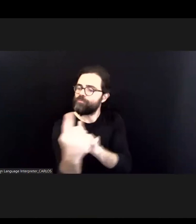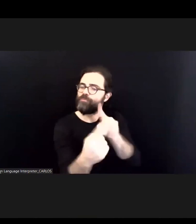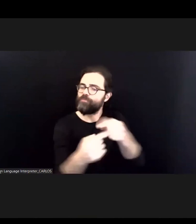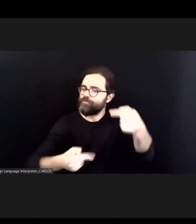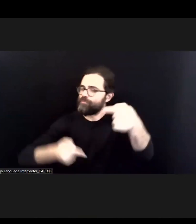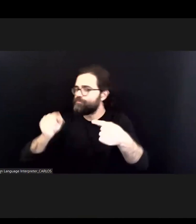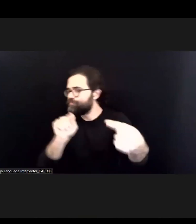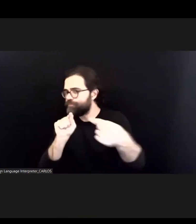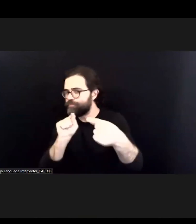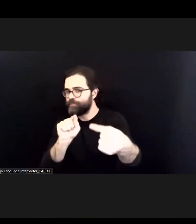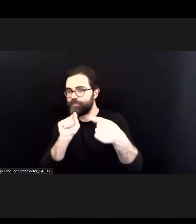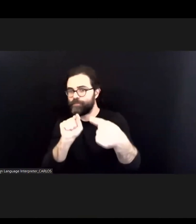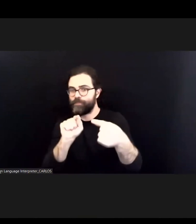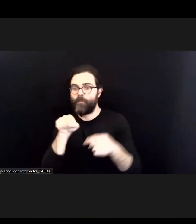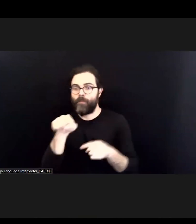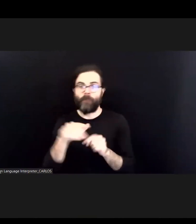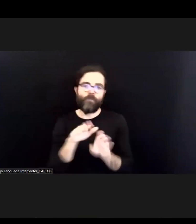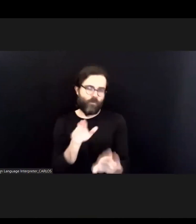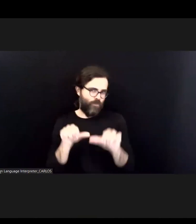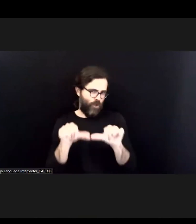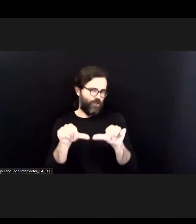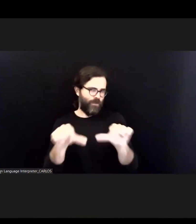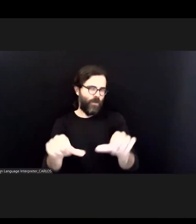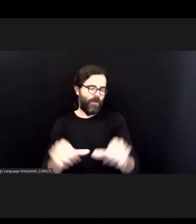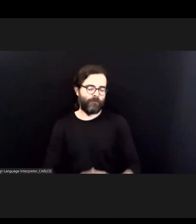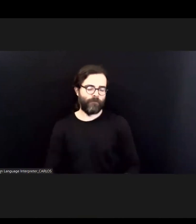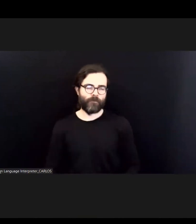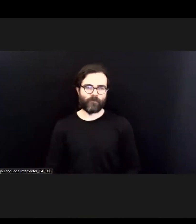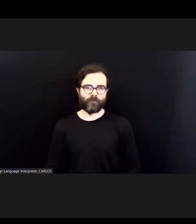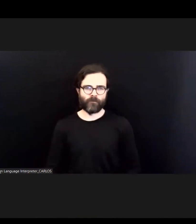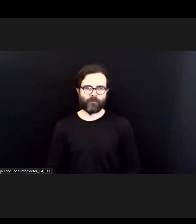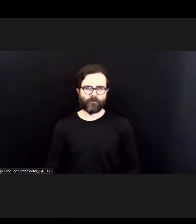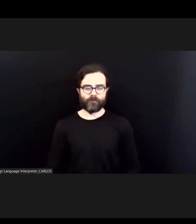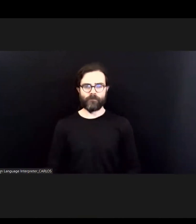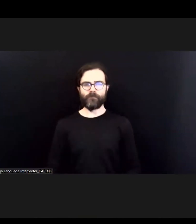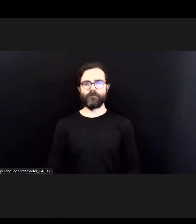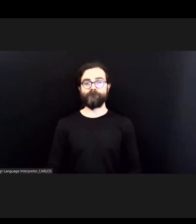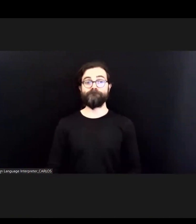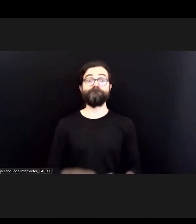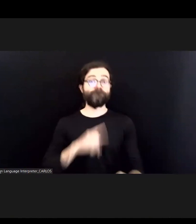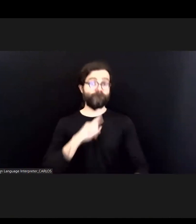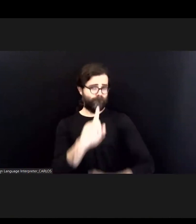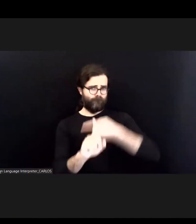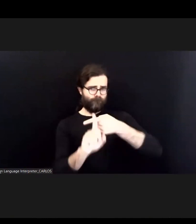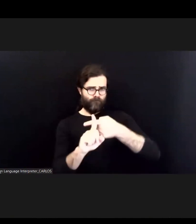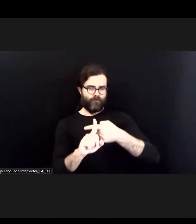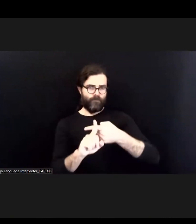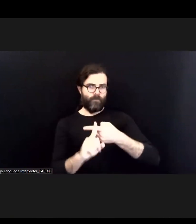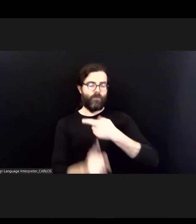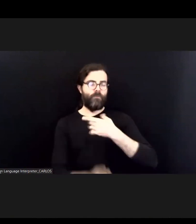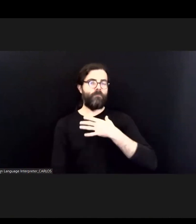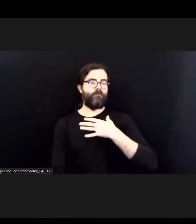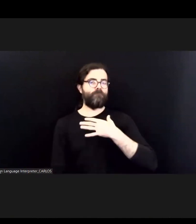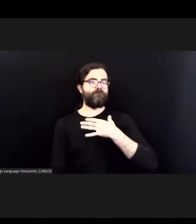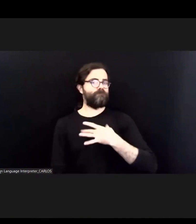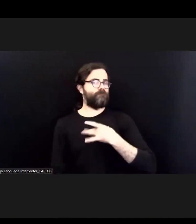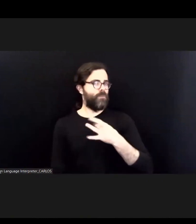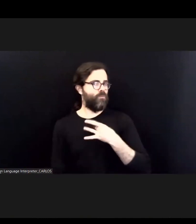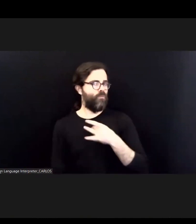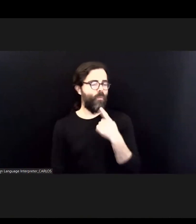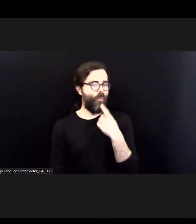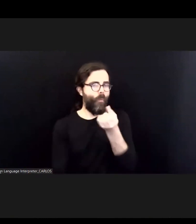strategies on how to make it happen, to make accessible e-learning happen, that Radek has explained to